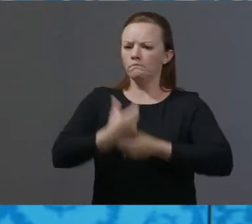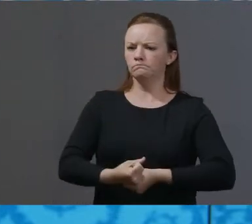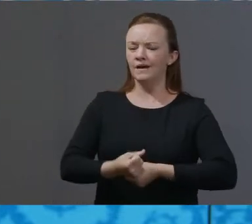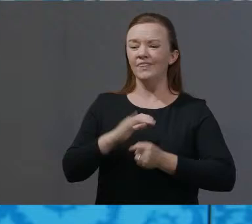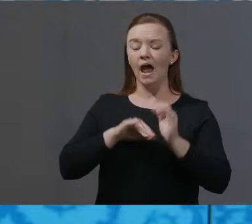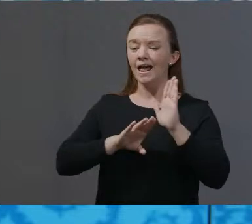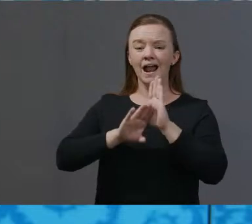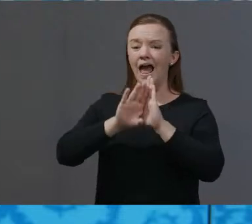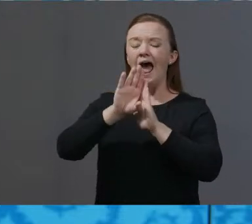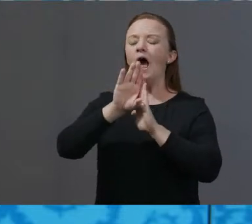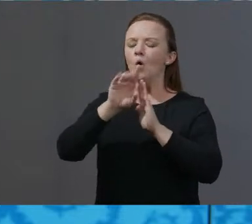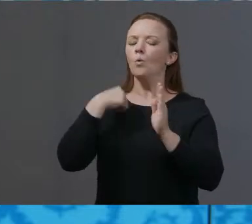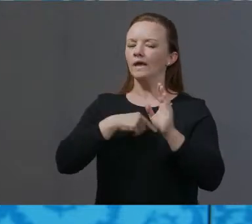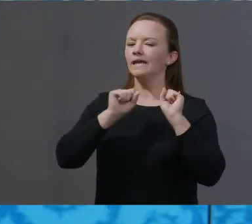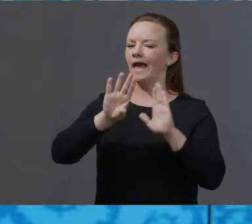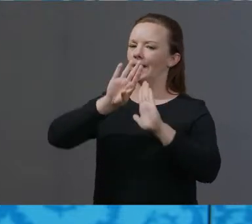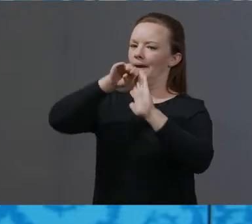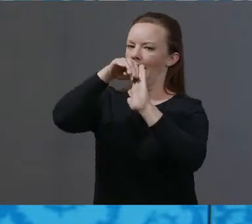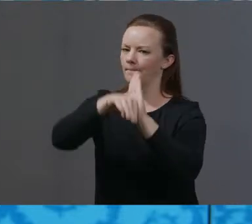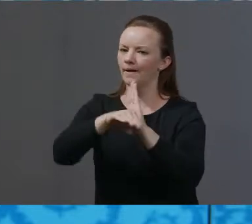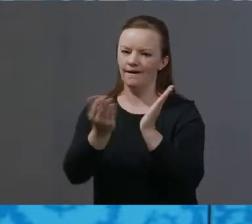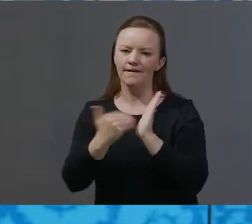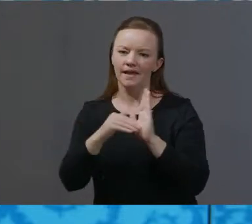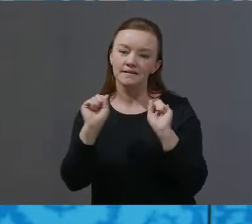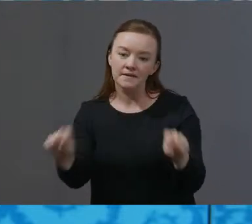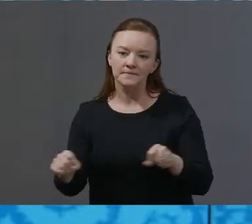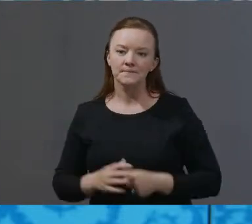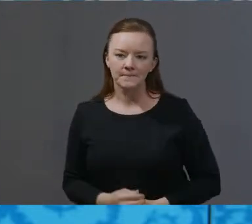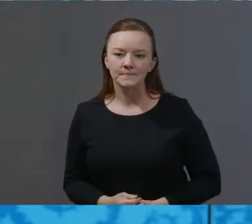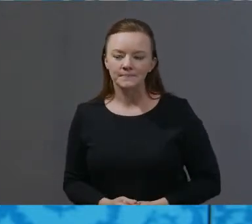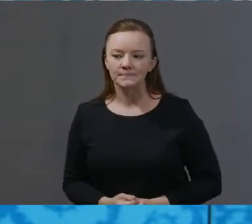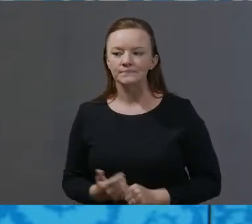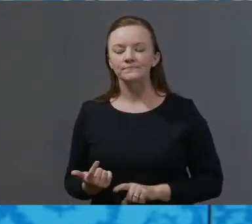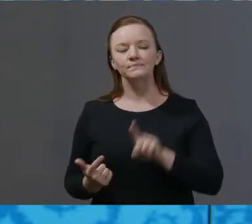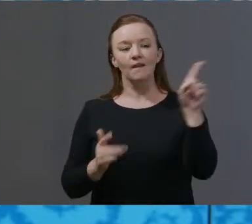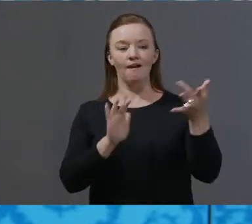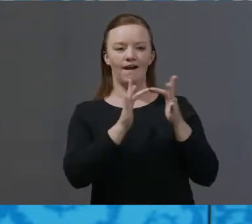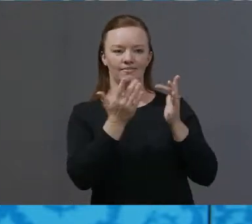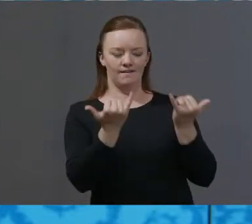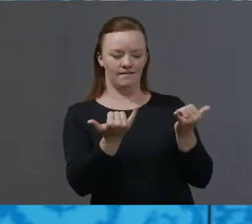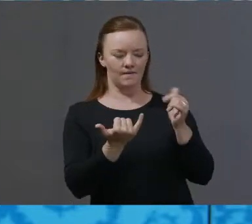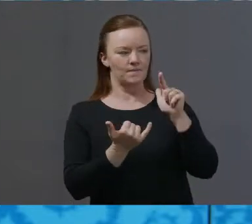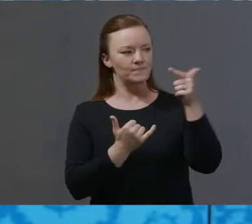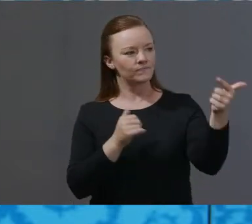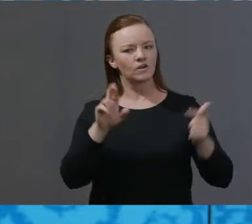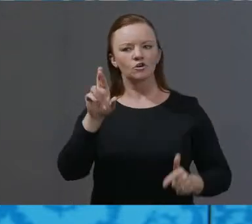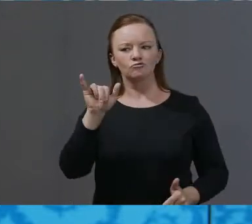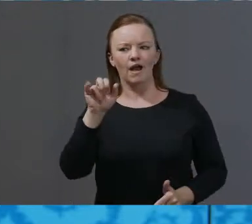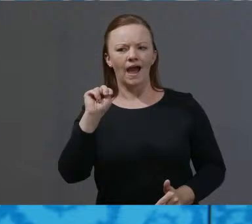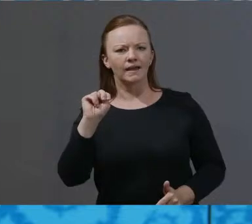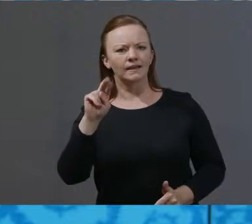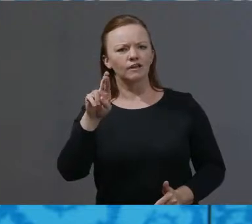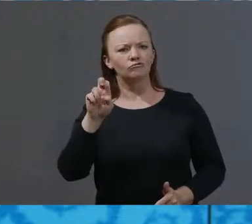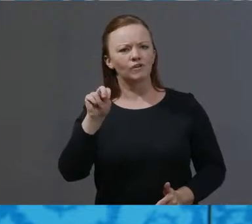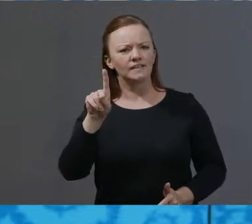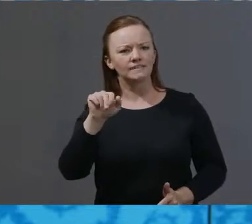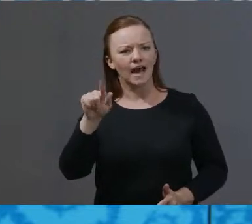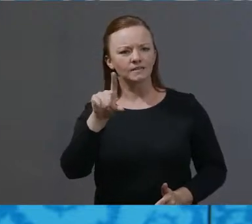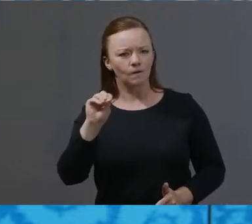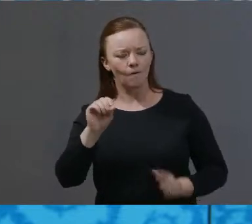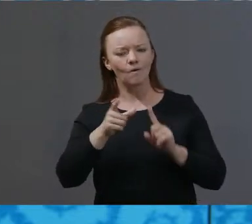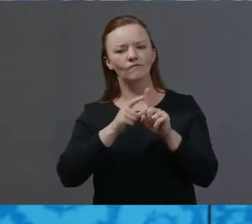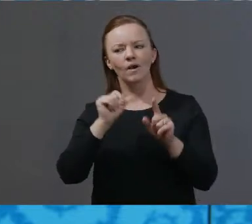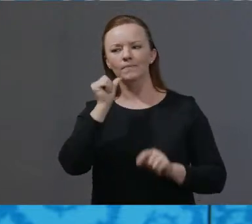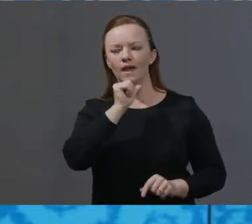direction and be where we need to be. We're going to go to the Zoom board next. Ryan Randazzo from the